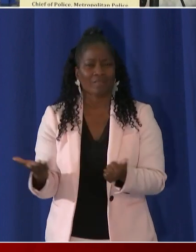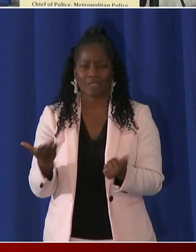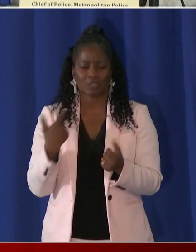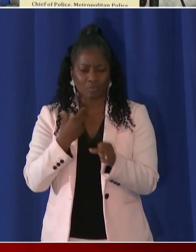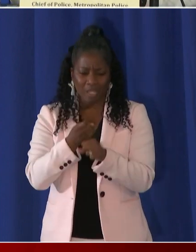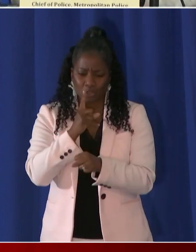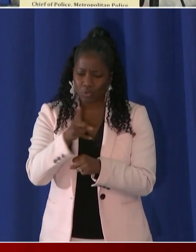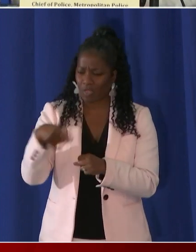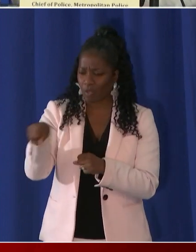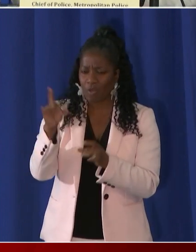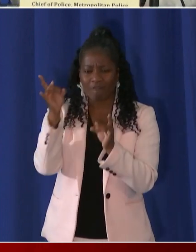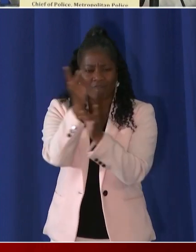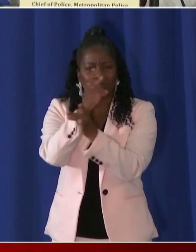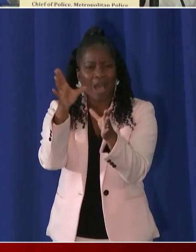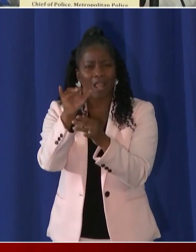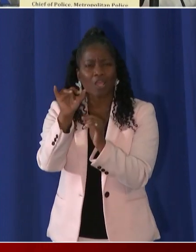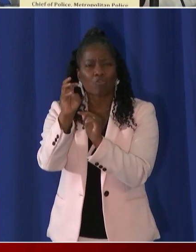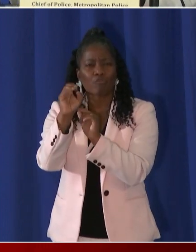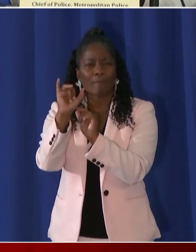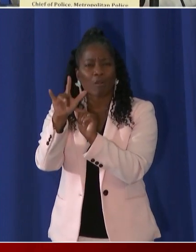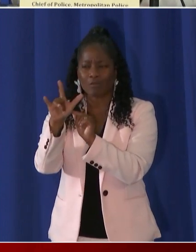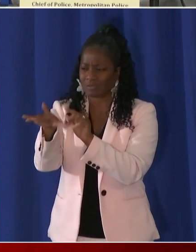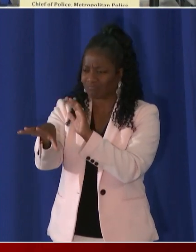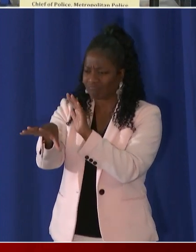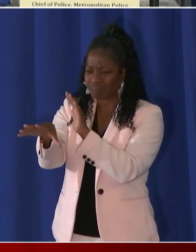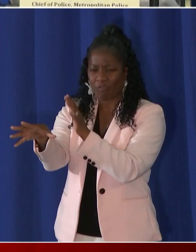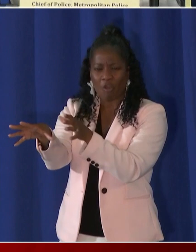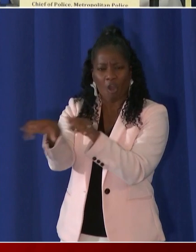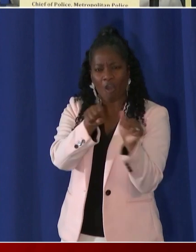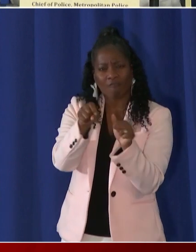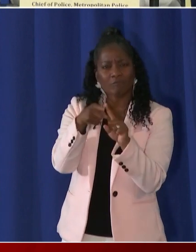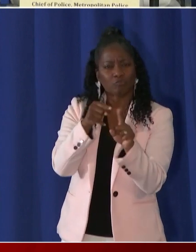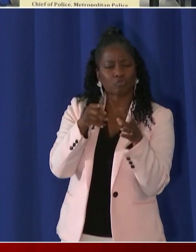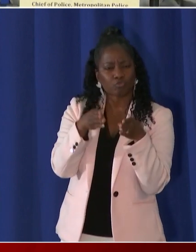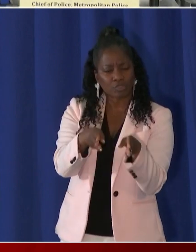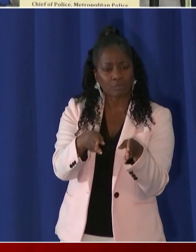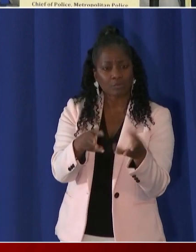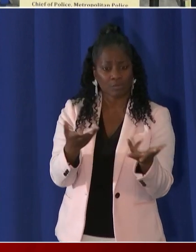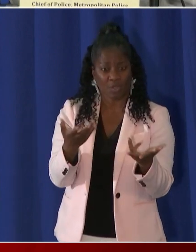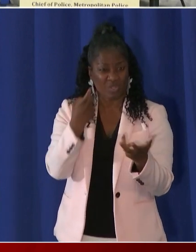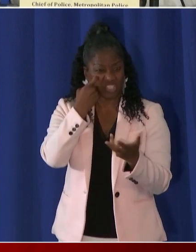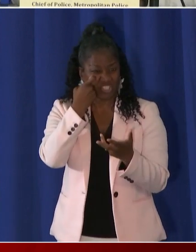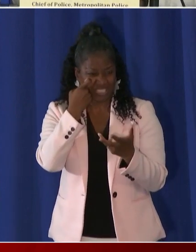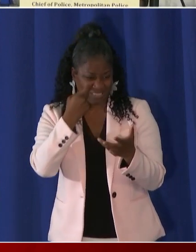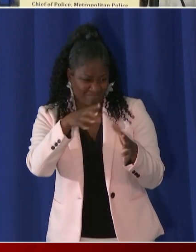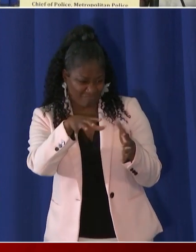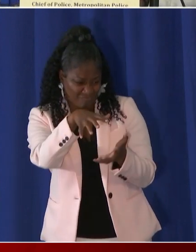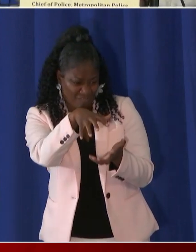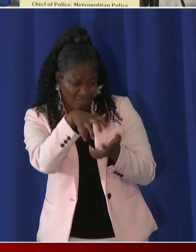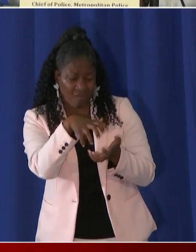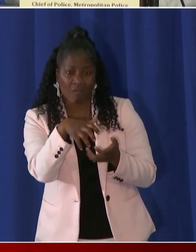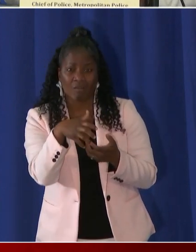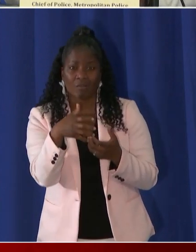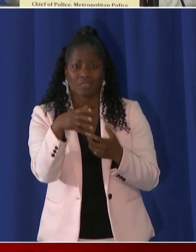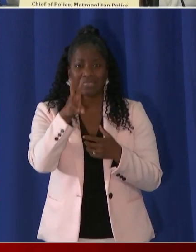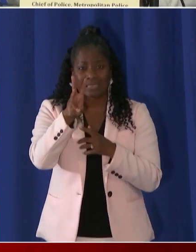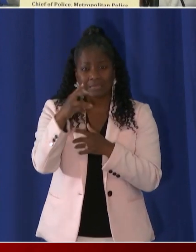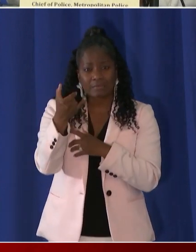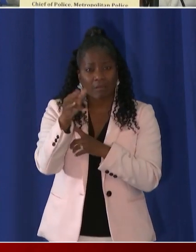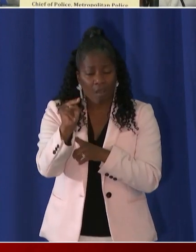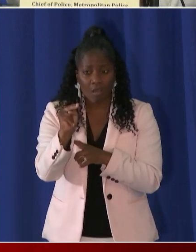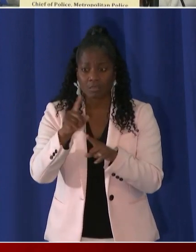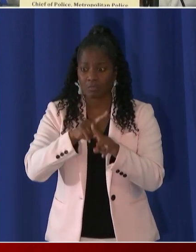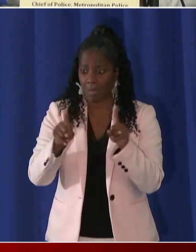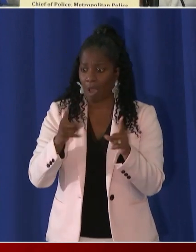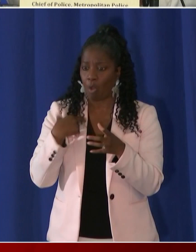violent criminals off the street. In fact, this weekend alone, if you minus out the 6 guns that the sniper had, members of the Metropolitan Police